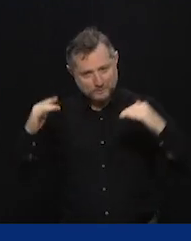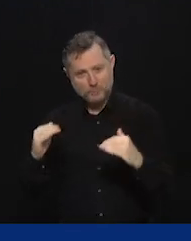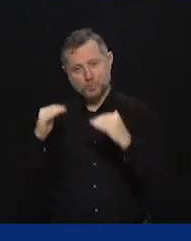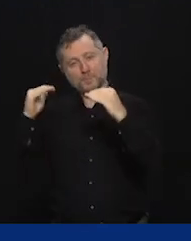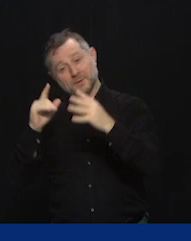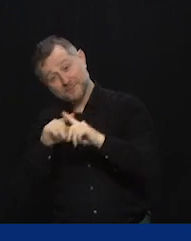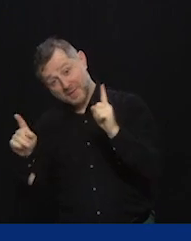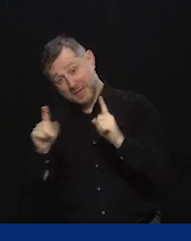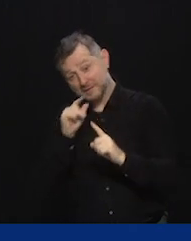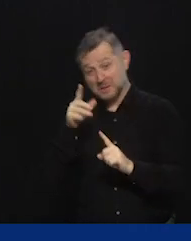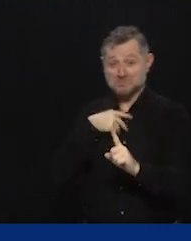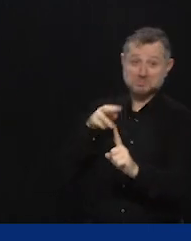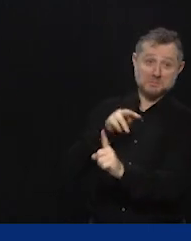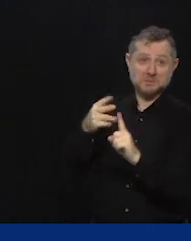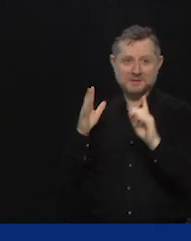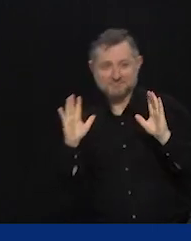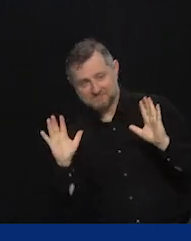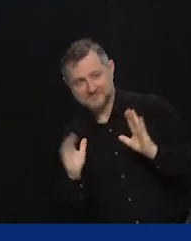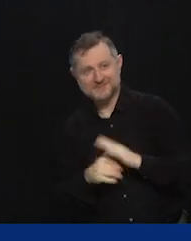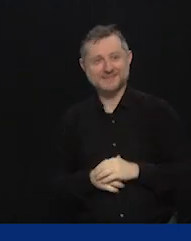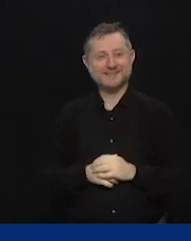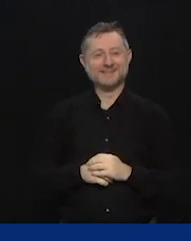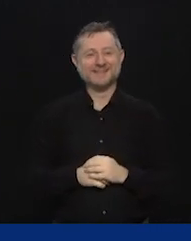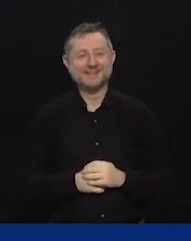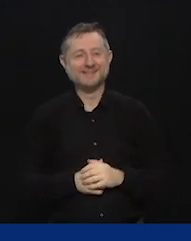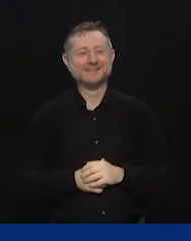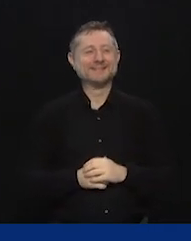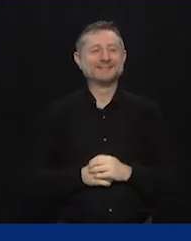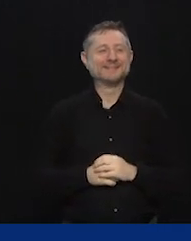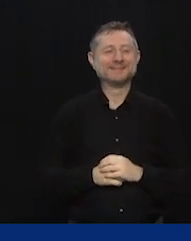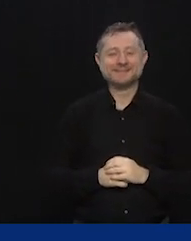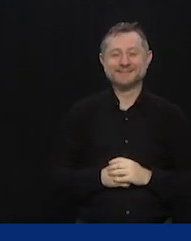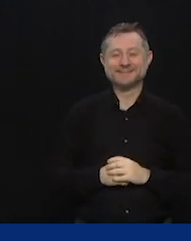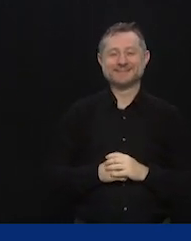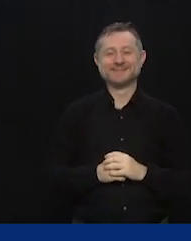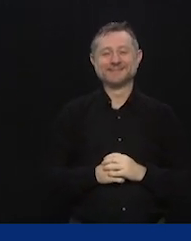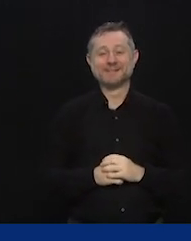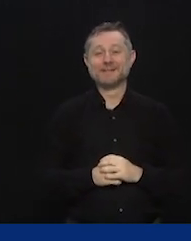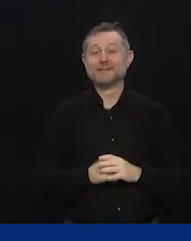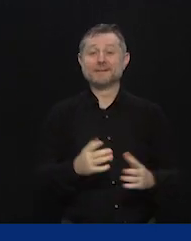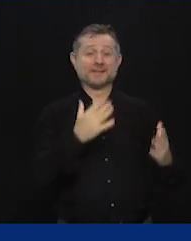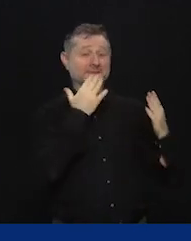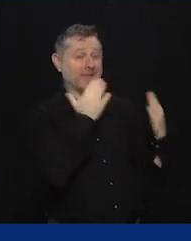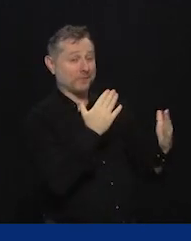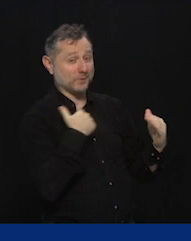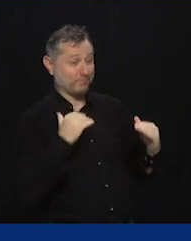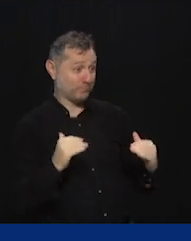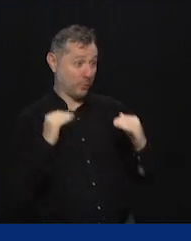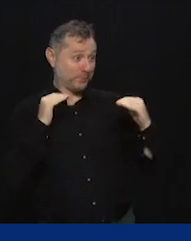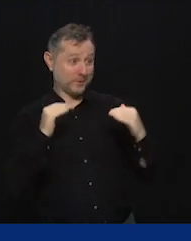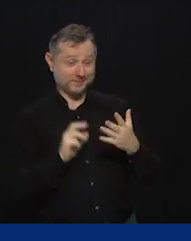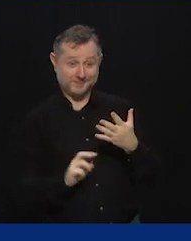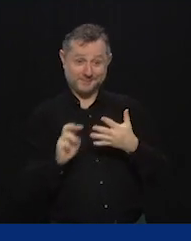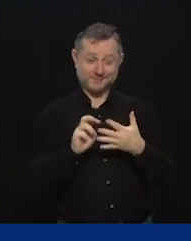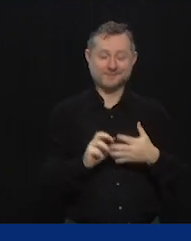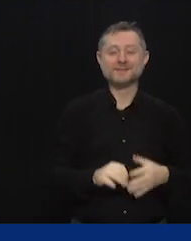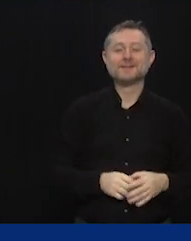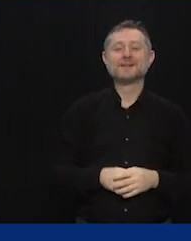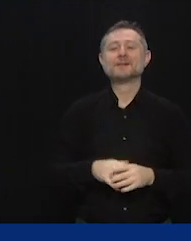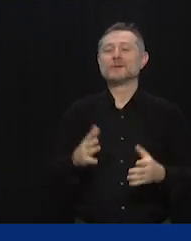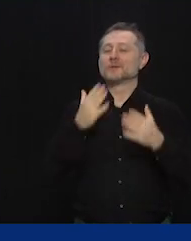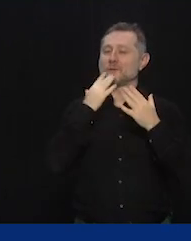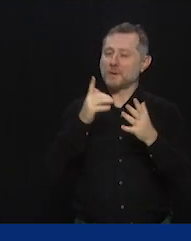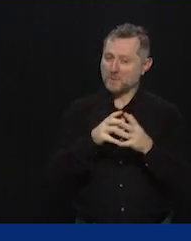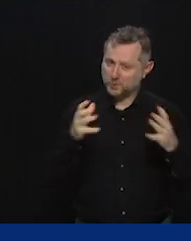love the assembly. Assembly member Sandy Galiff. Thank you for the promotion. And I'd just like to thank you so much, Governor. There's never been a